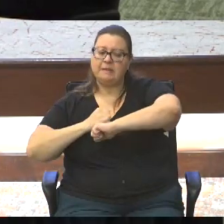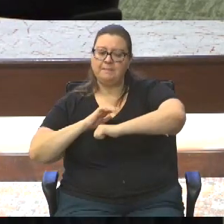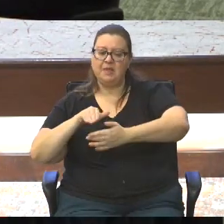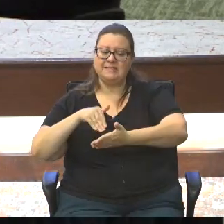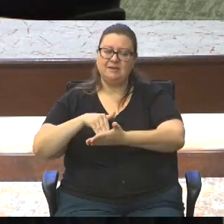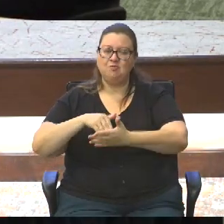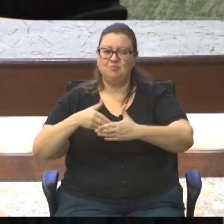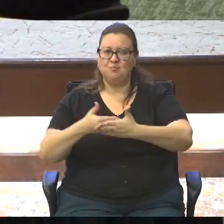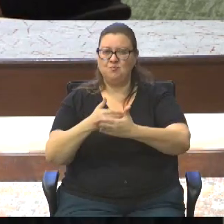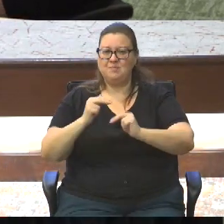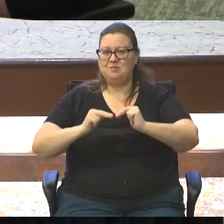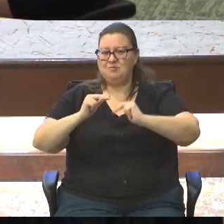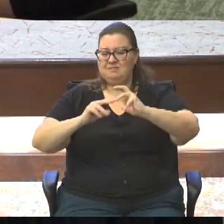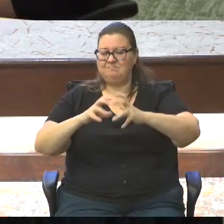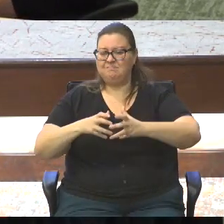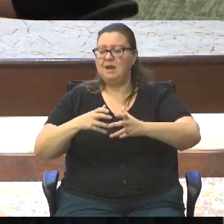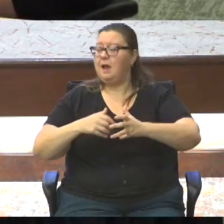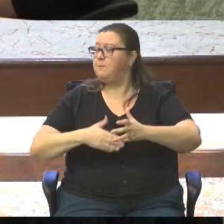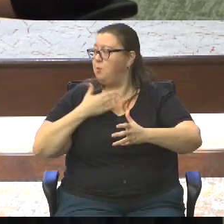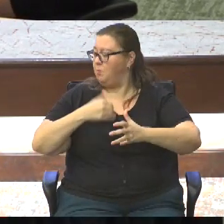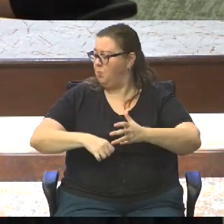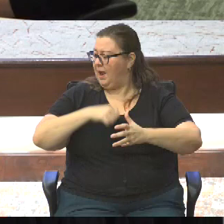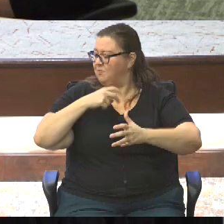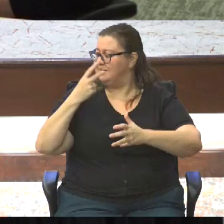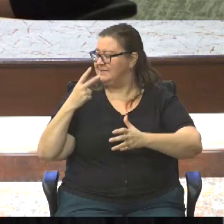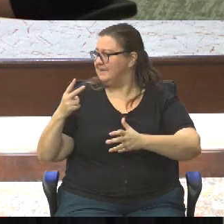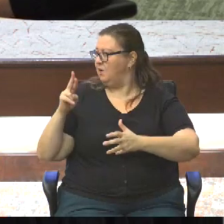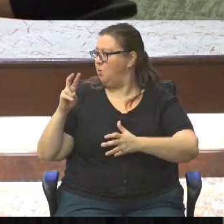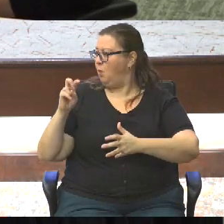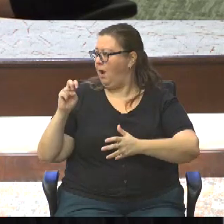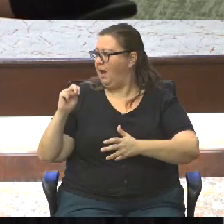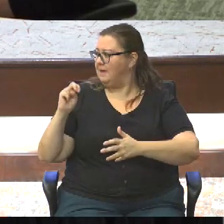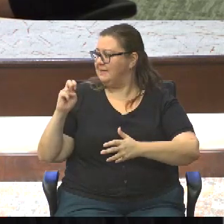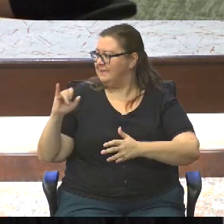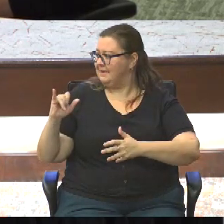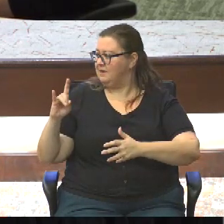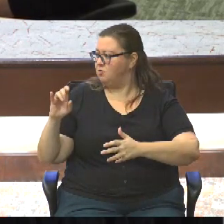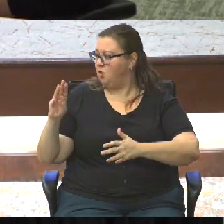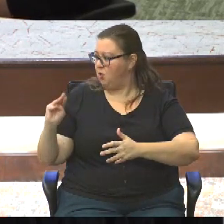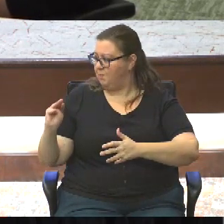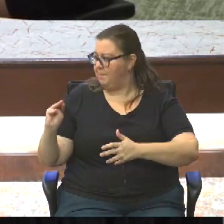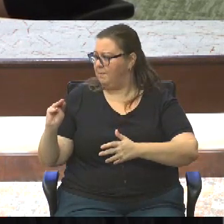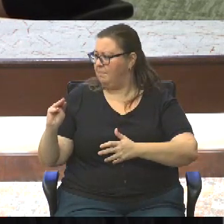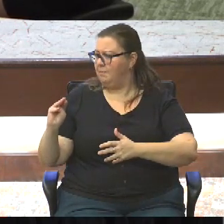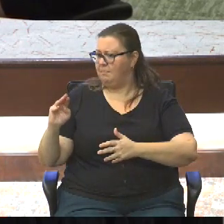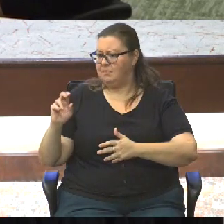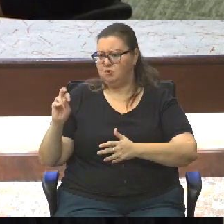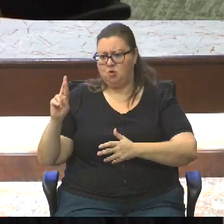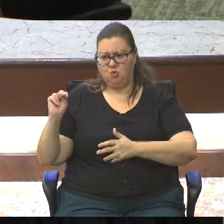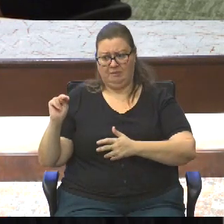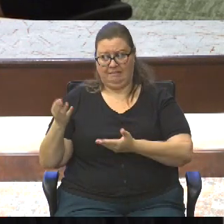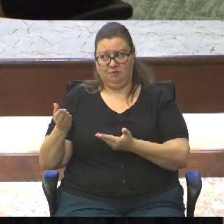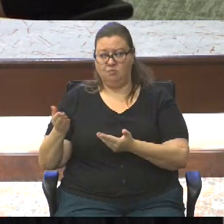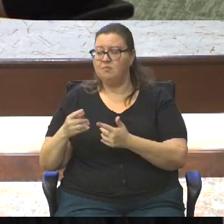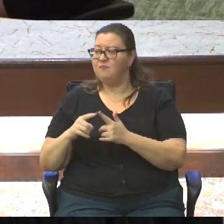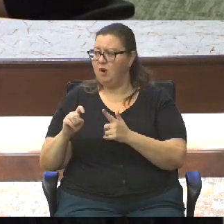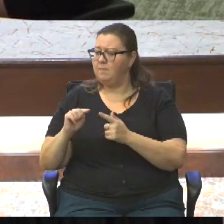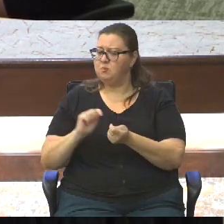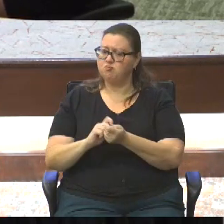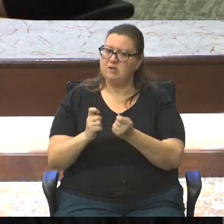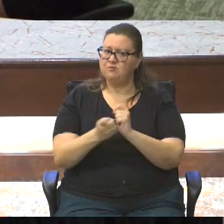glad to see Robin McDermott here from Transformation Waco, and we'll have to introduce this other team member who I'm sorry, I don't know your